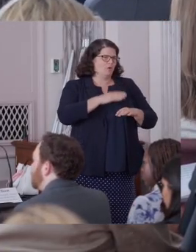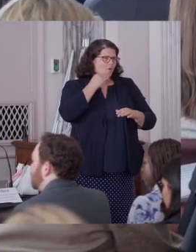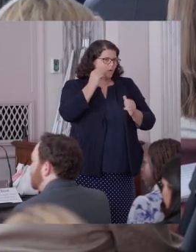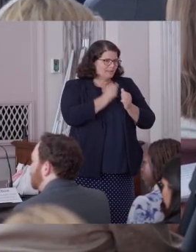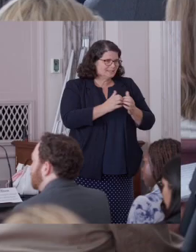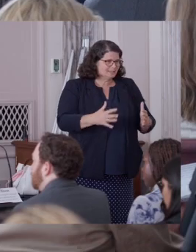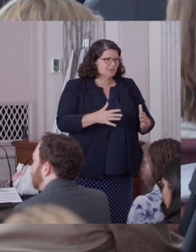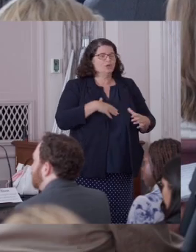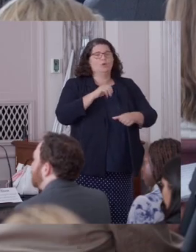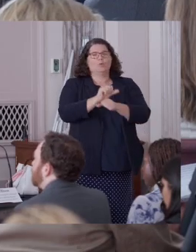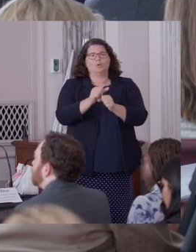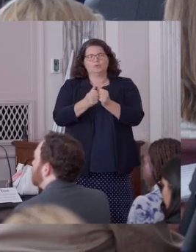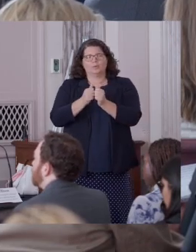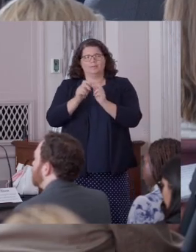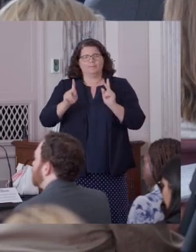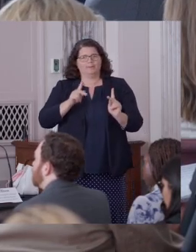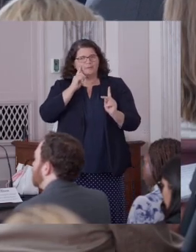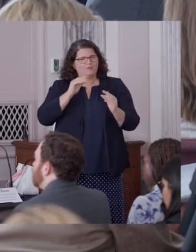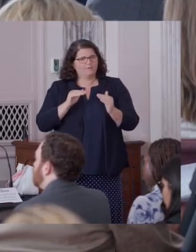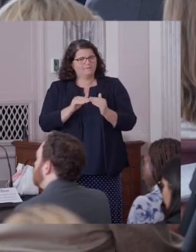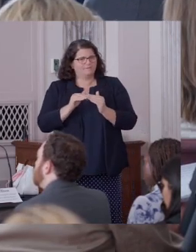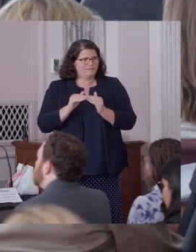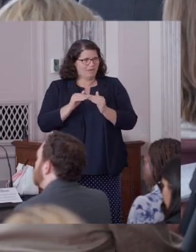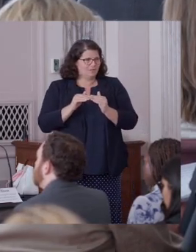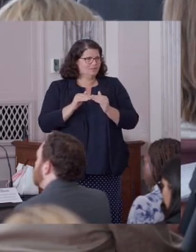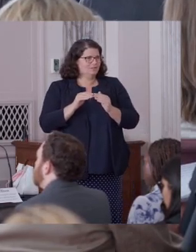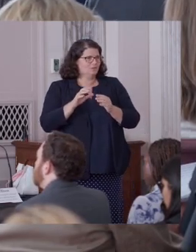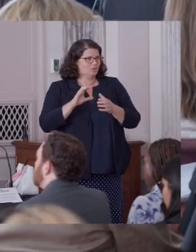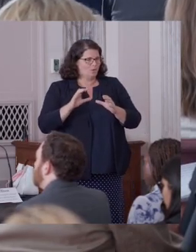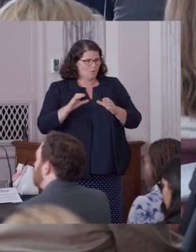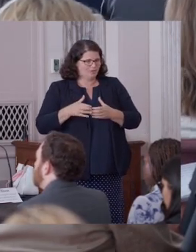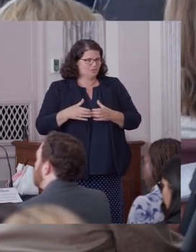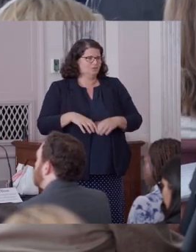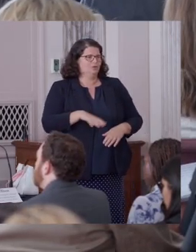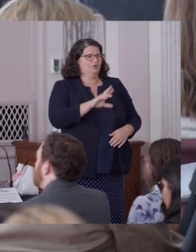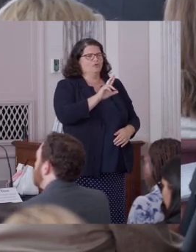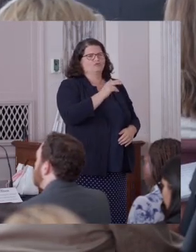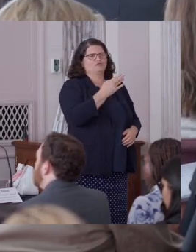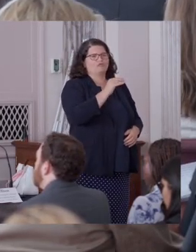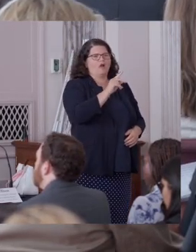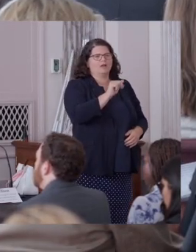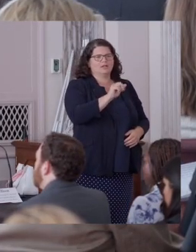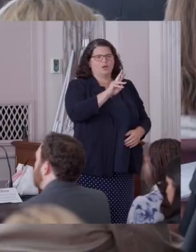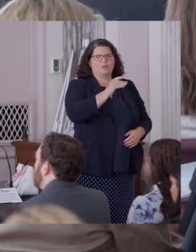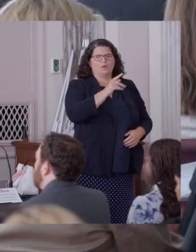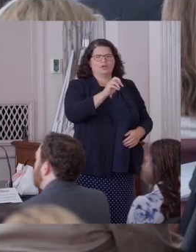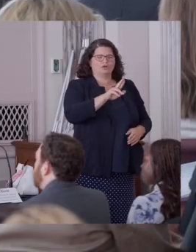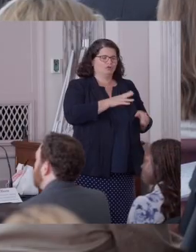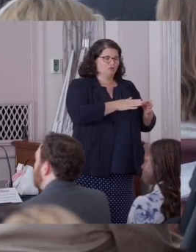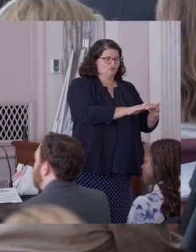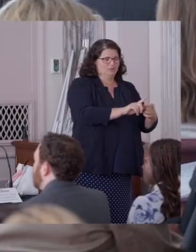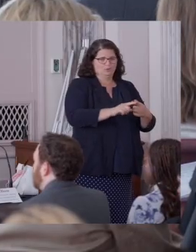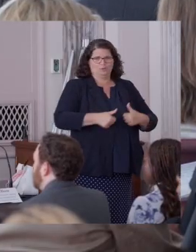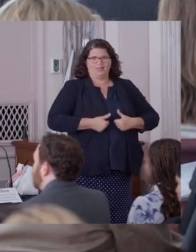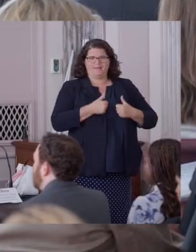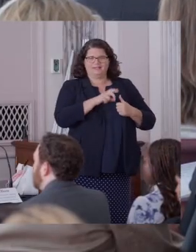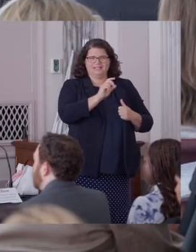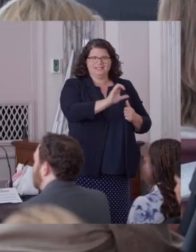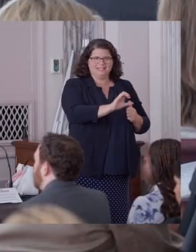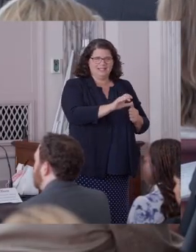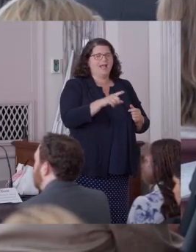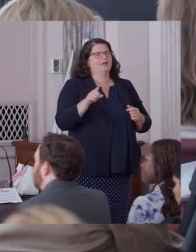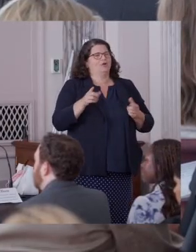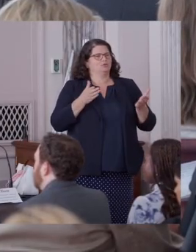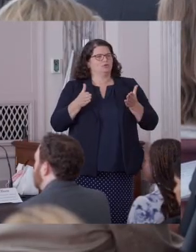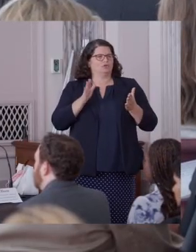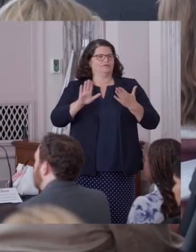Fairness Coalition, the Rhonda Whitaker Streets to Life DC, and she is also a housing liaison for Serve Your City Ward